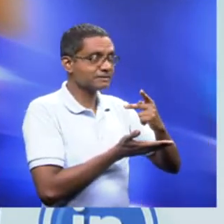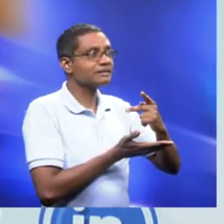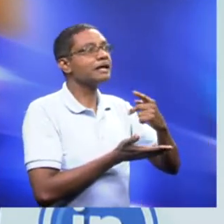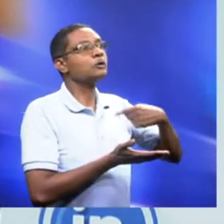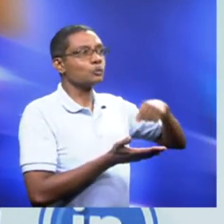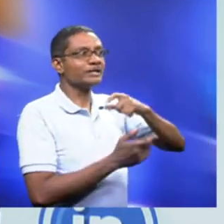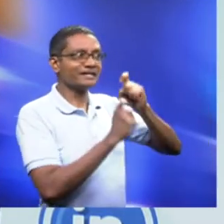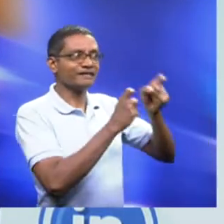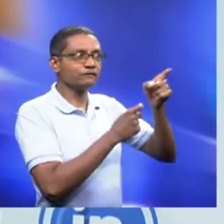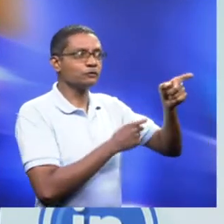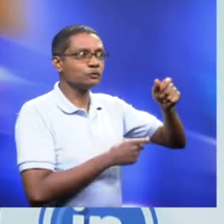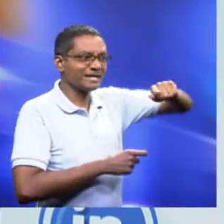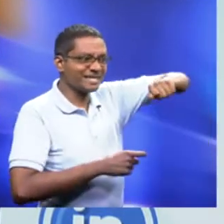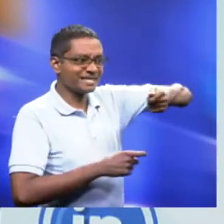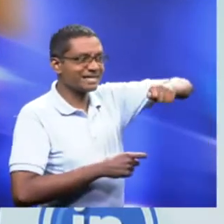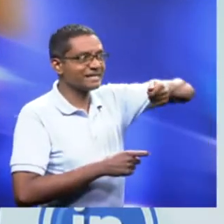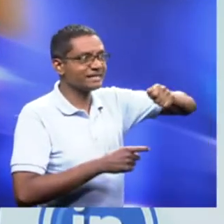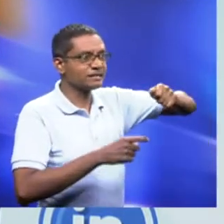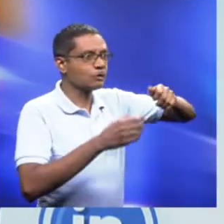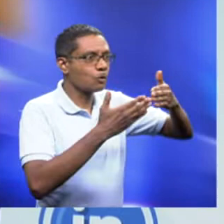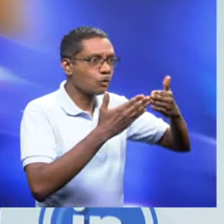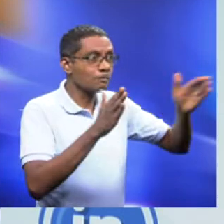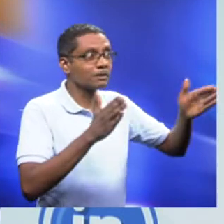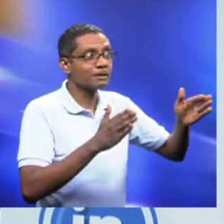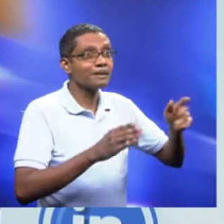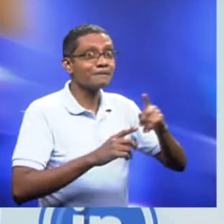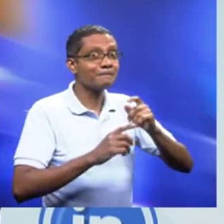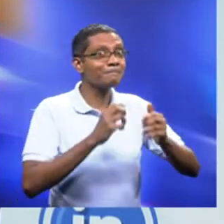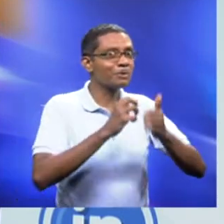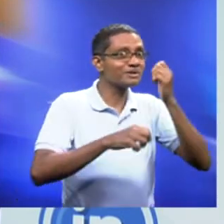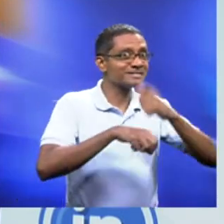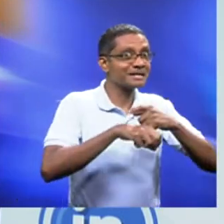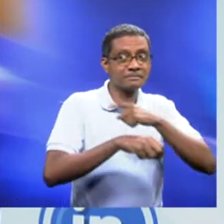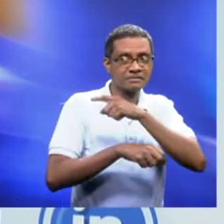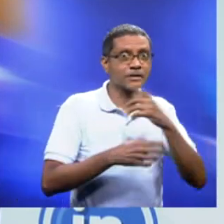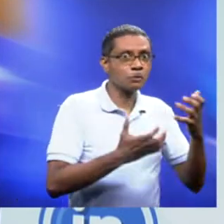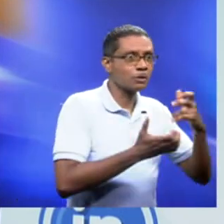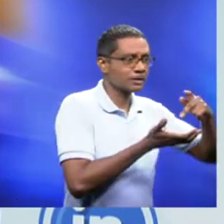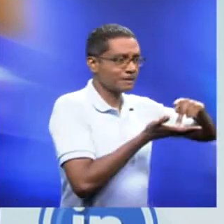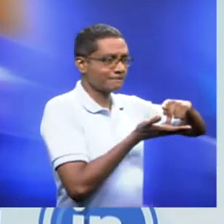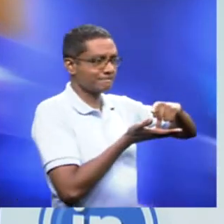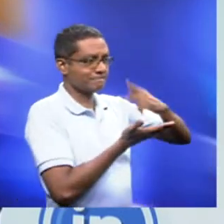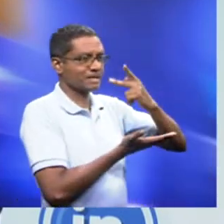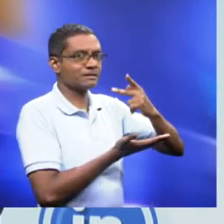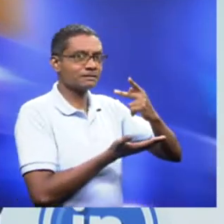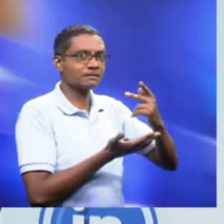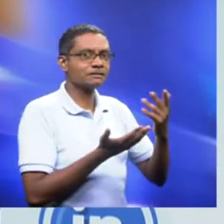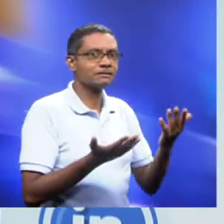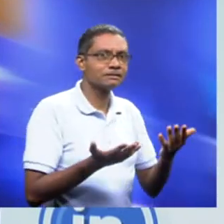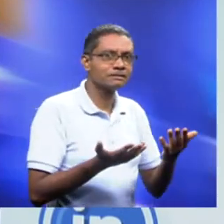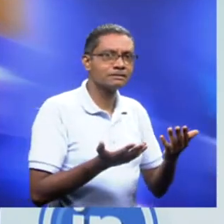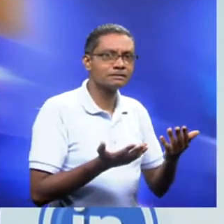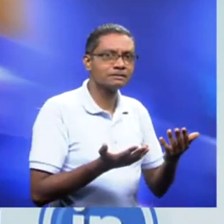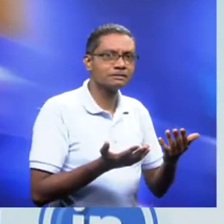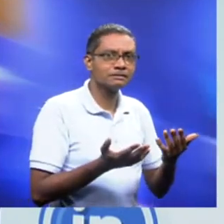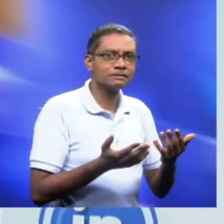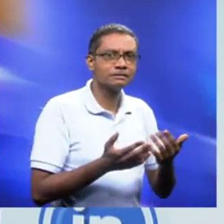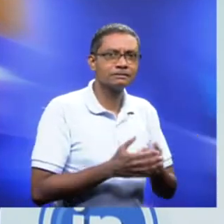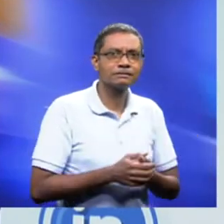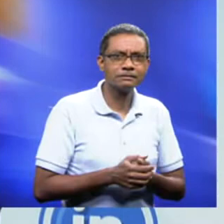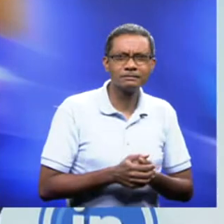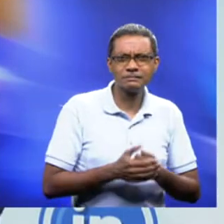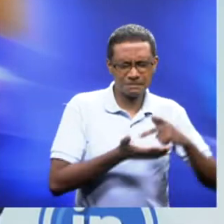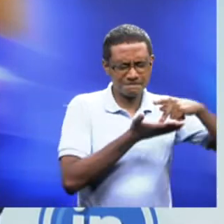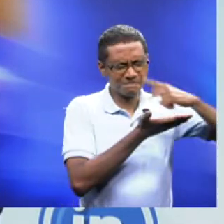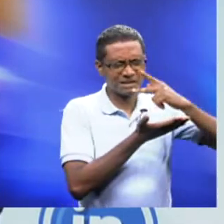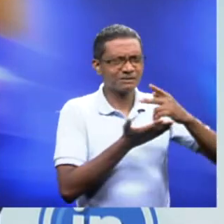encryption. And most of the times, they want the payment in something called bitcoins, which we'll possibly talk about later on,